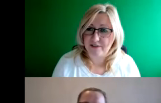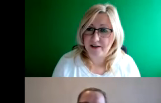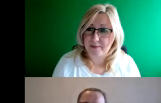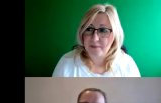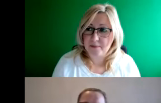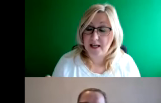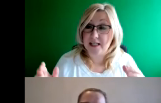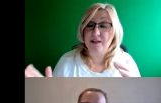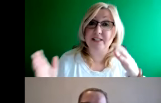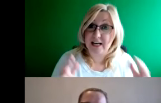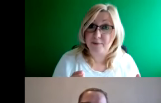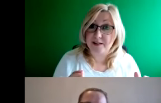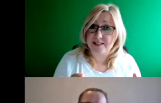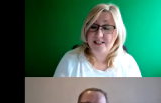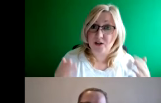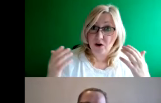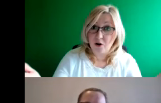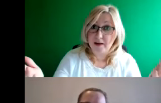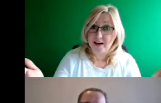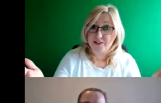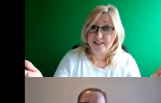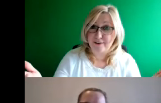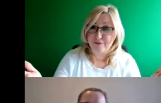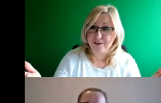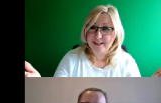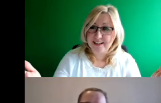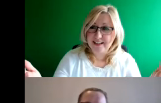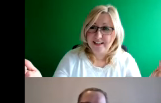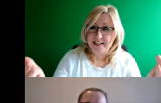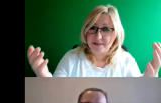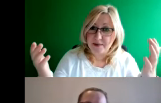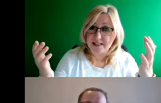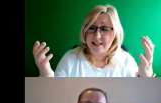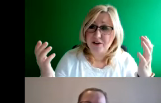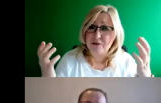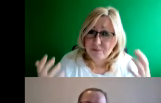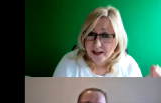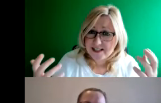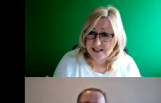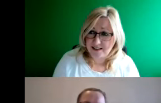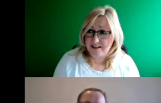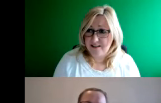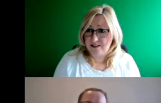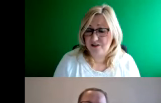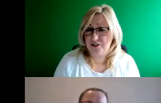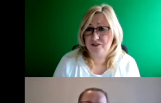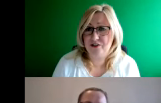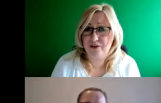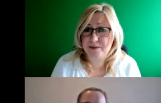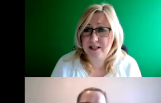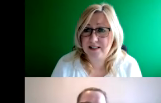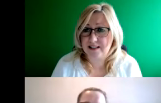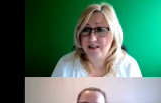you're deriving. And equally, if a deaf person says to you, oh my God, you're deaf, it means that you're embracing the